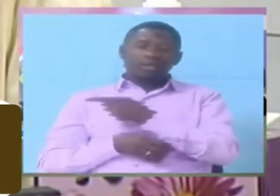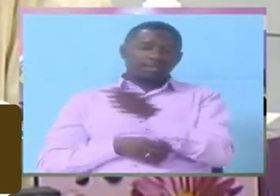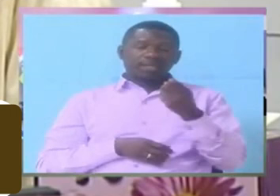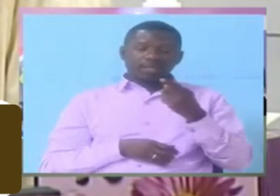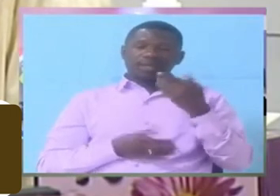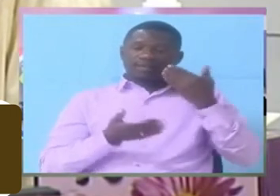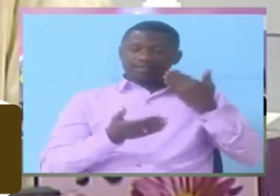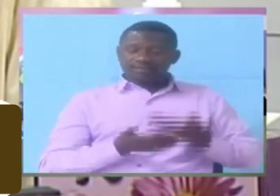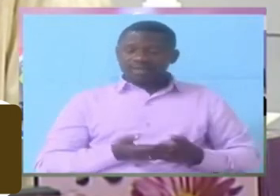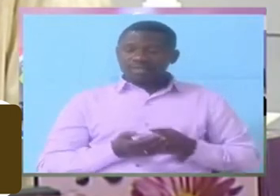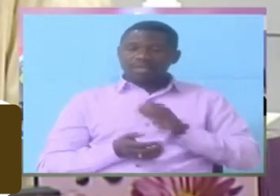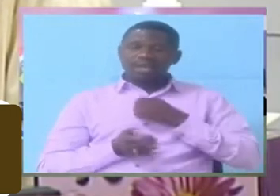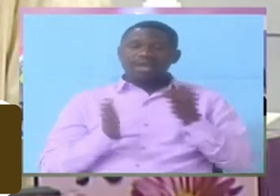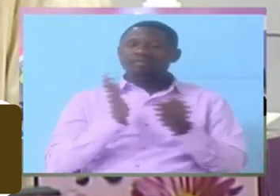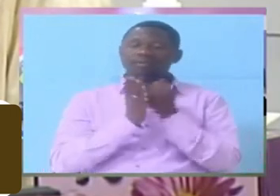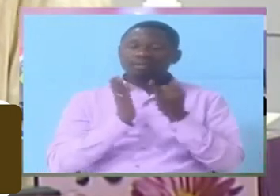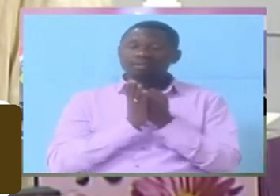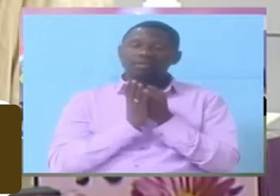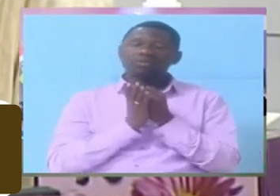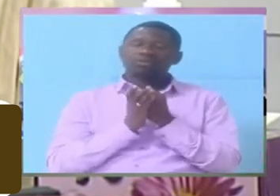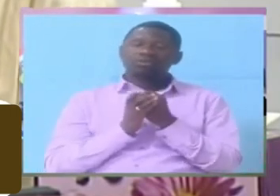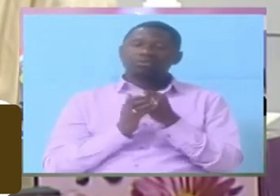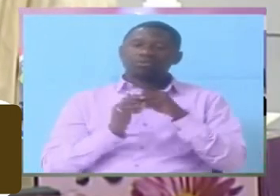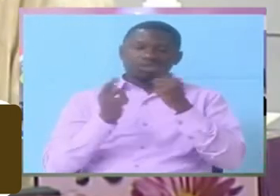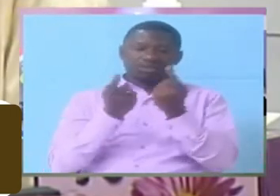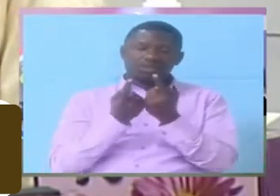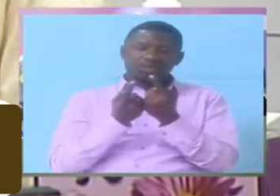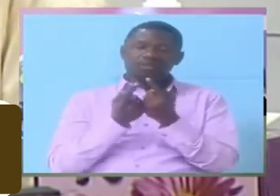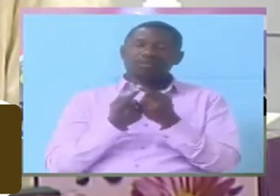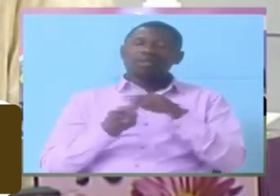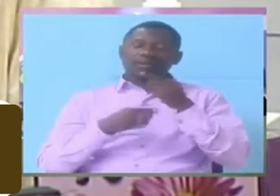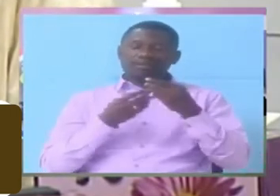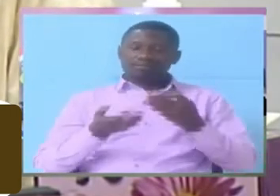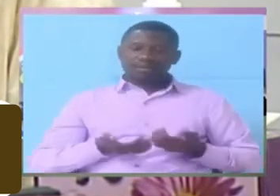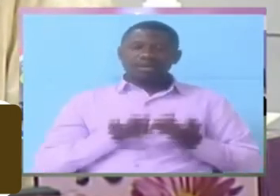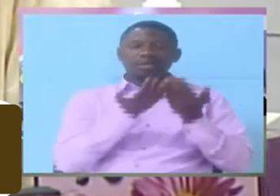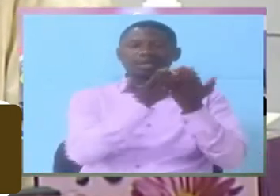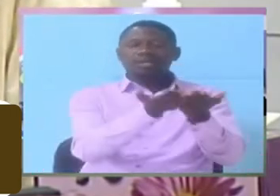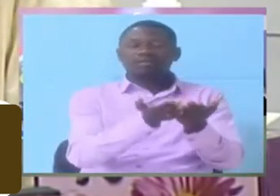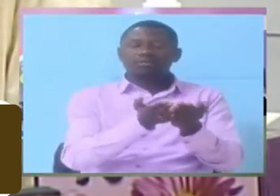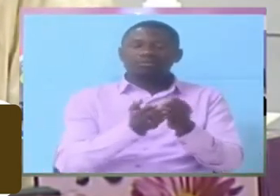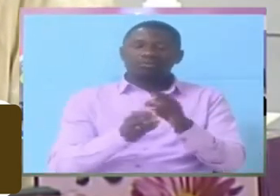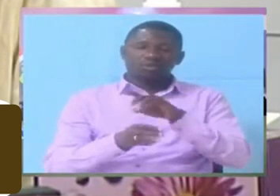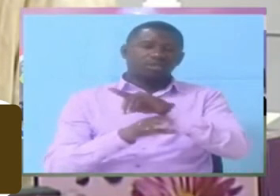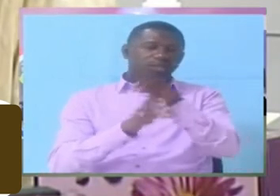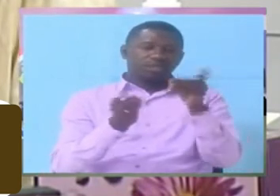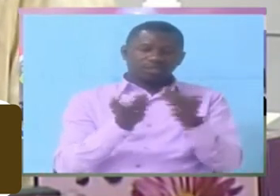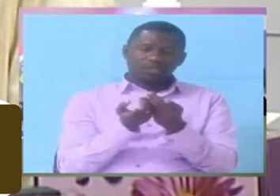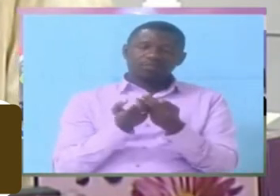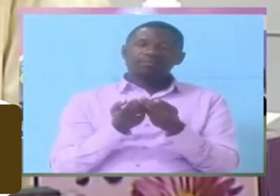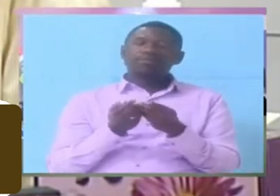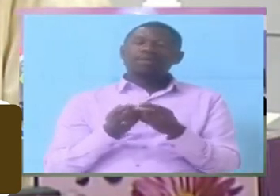briye la jubero lu kefo ya bang. And then I submitted it to them. Tumo le nata kaito chikanga dila. Upon their